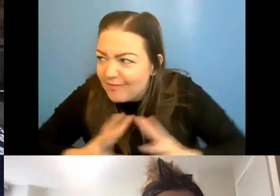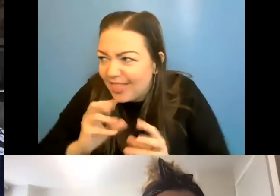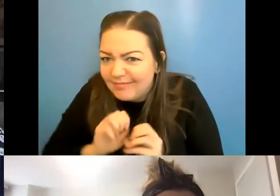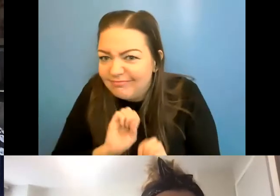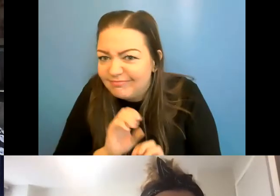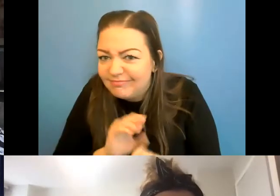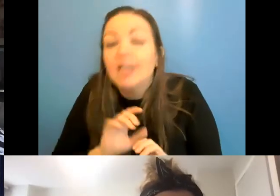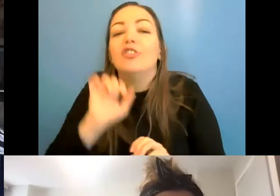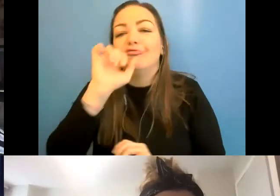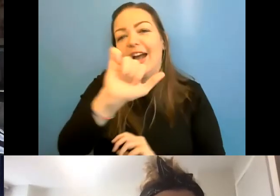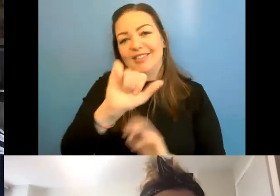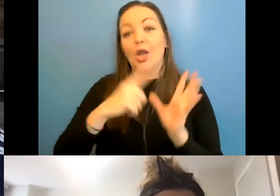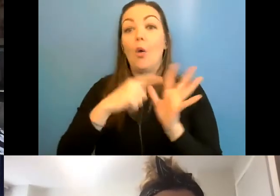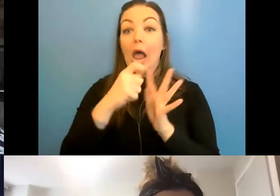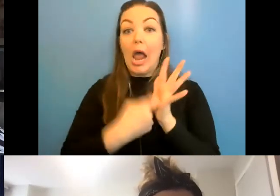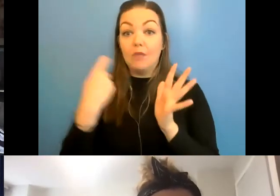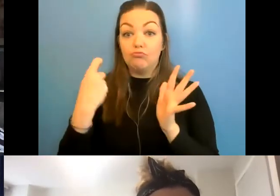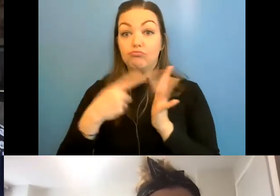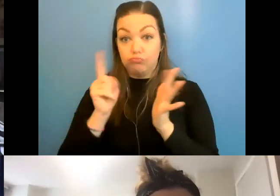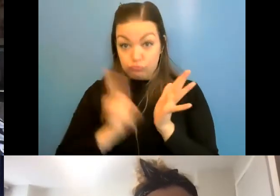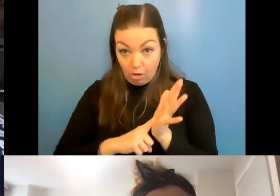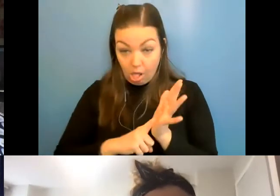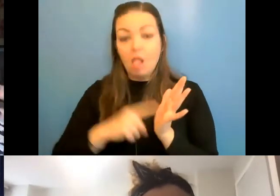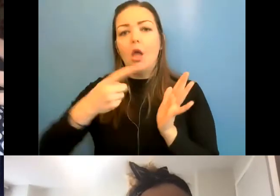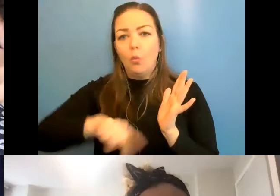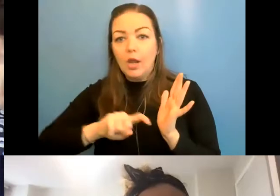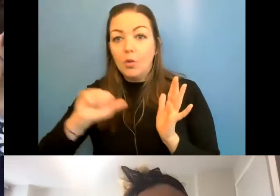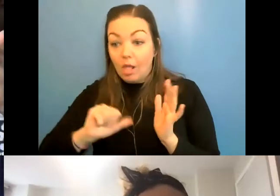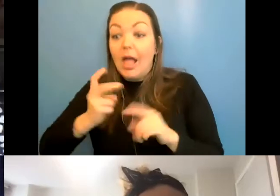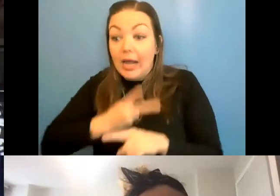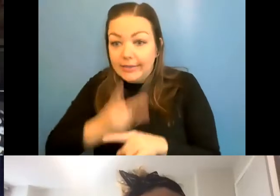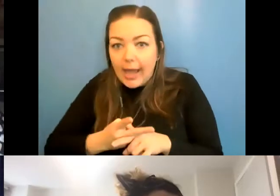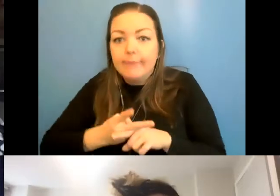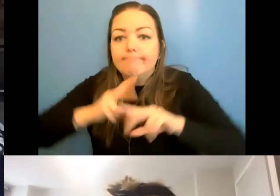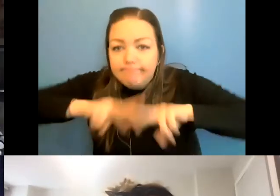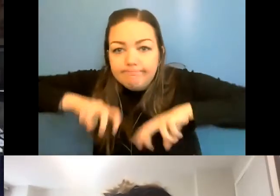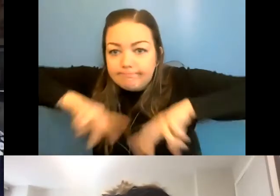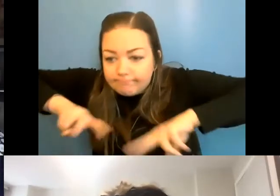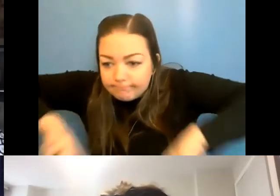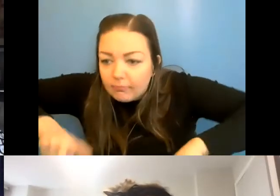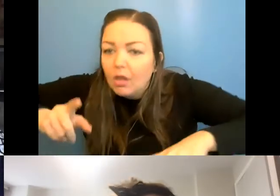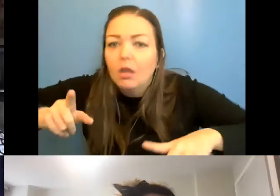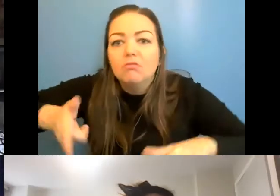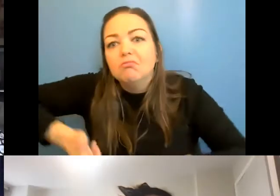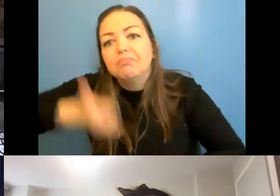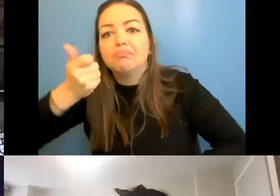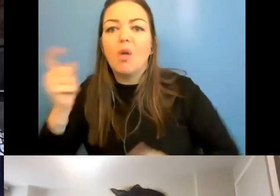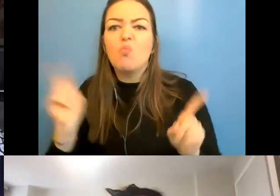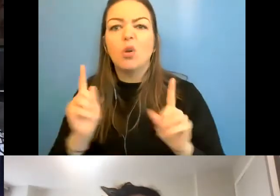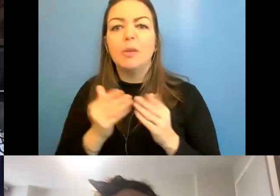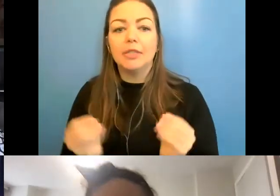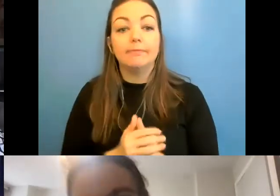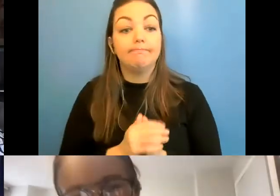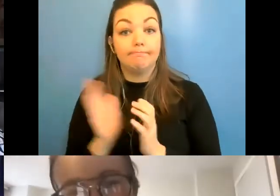April, we'll be looking at where our gaps are currently. But Anna, what generally do you think is kind of missing in the sector from your